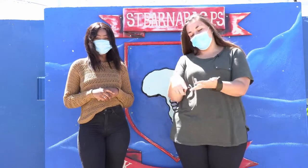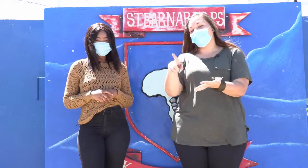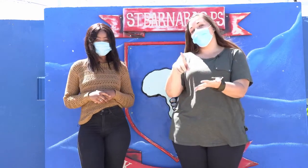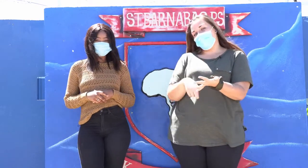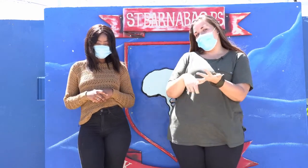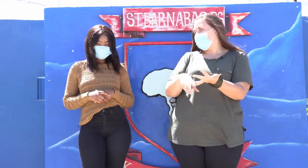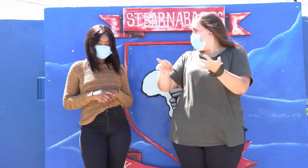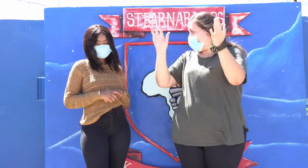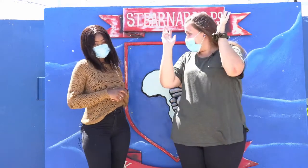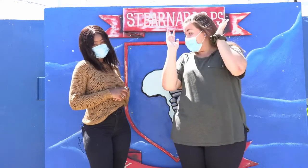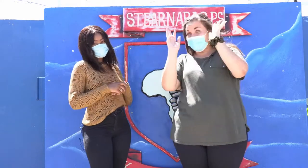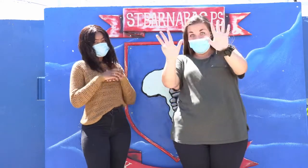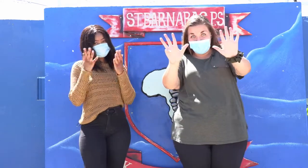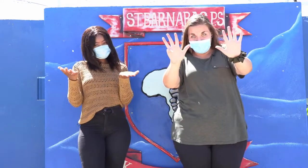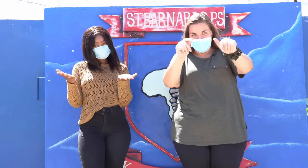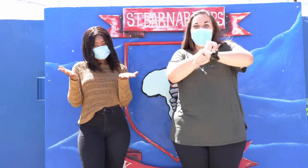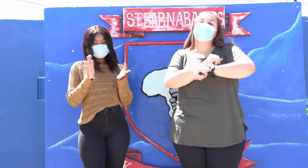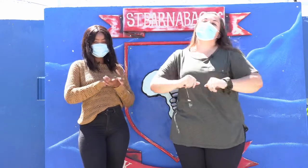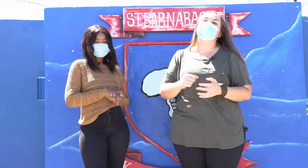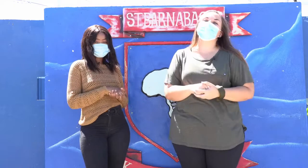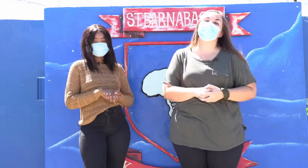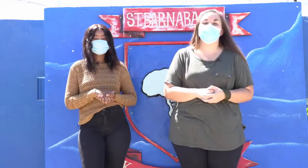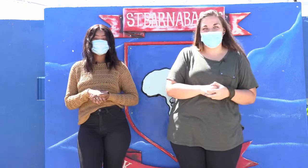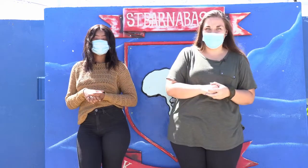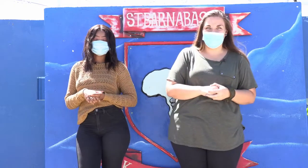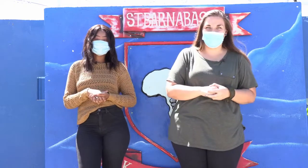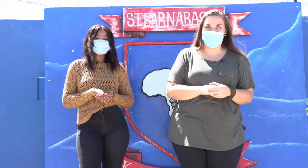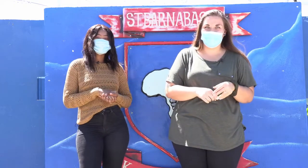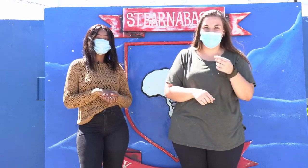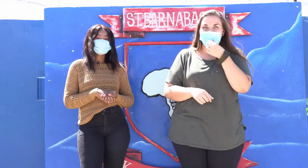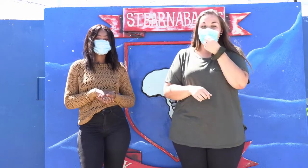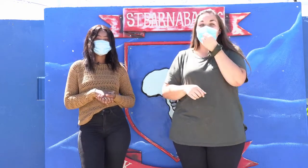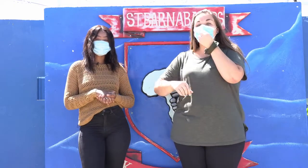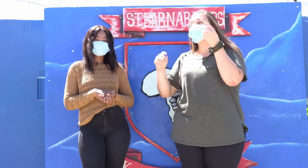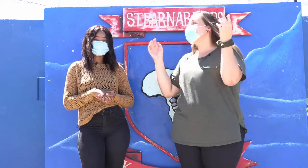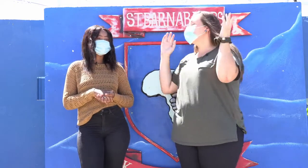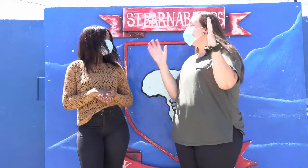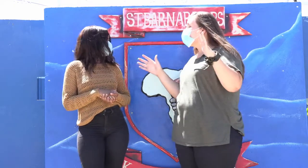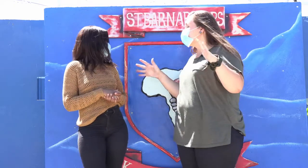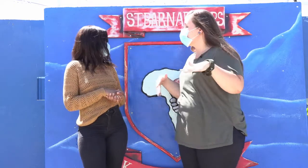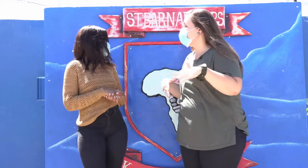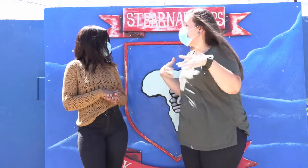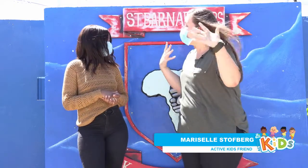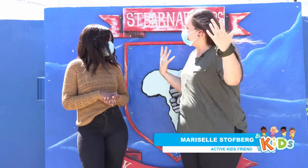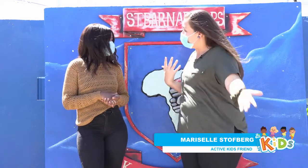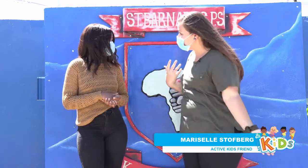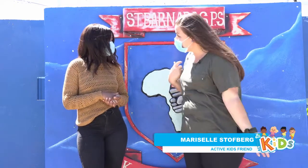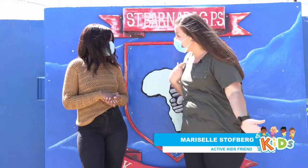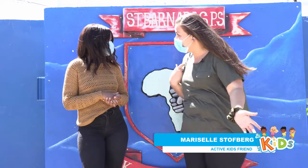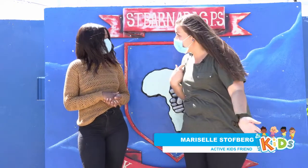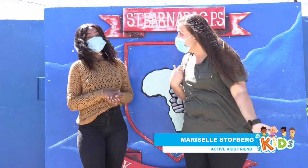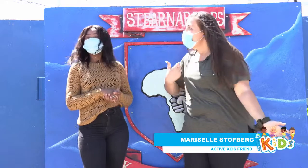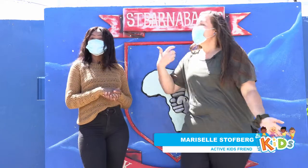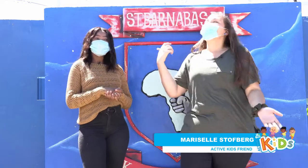Wednesday, Thursday, Friday at 9 on the MyZone and Zacky Facebook pages. And Puku, what's super cool is we also have our online